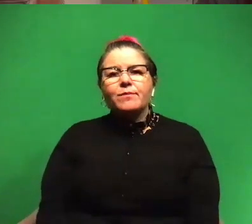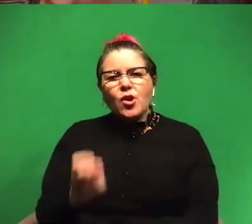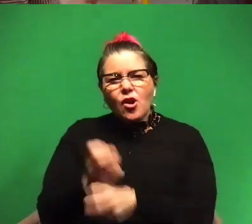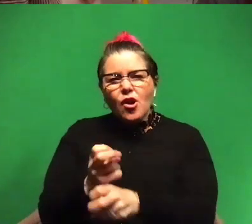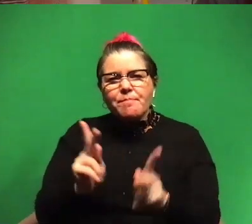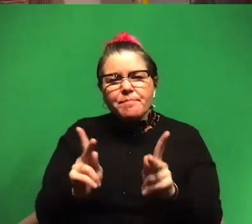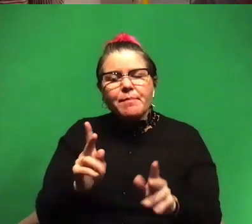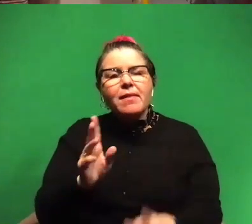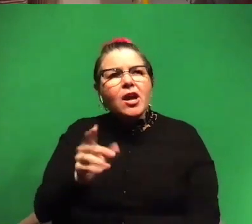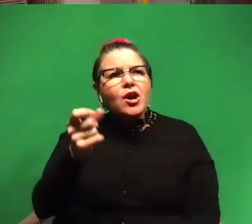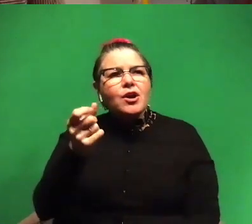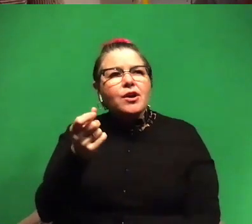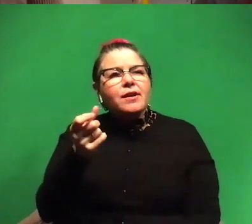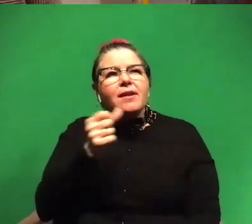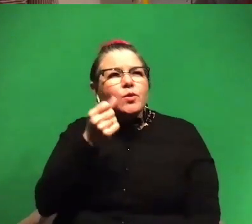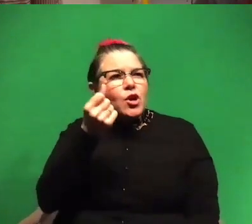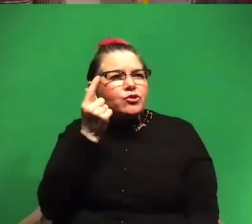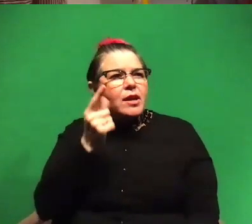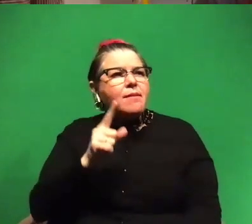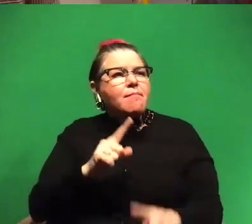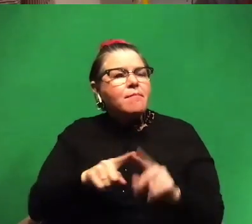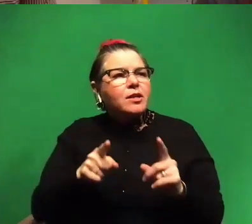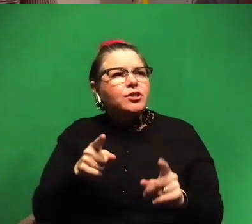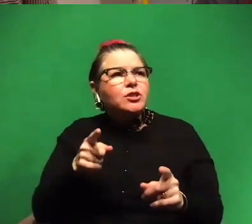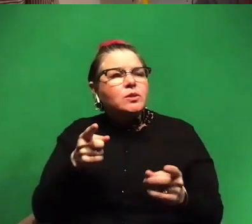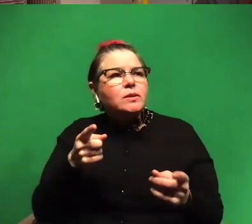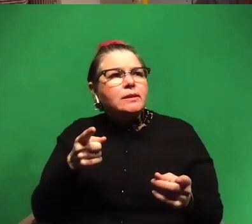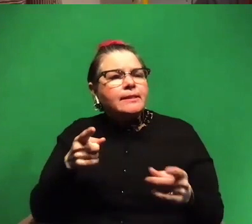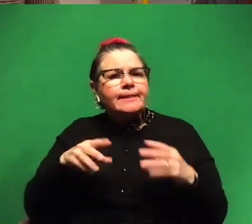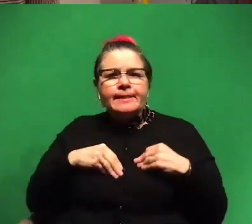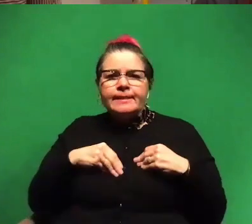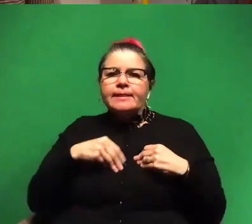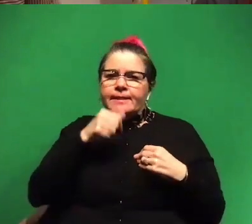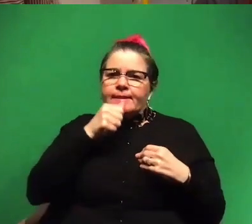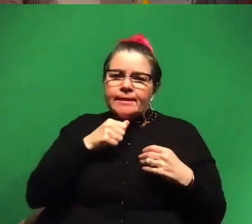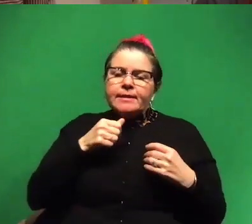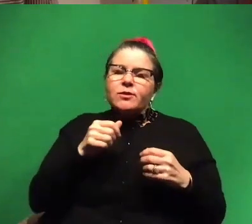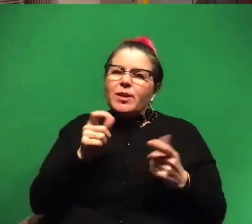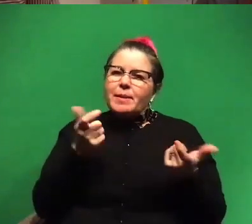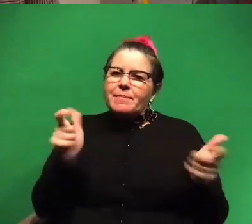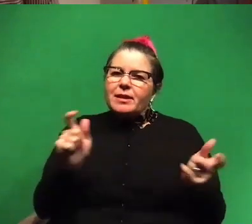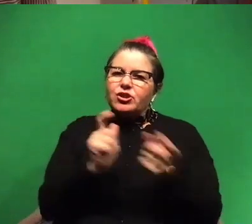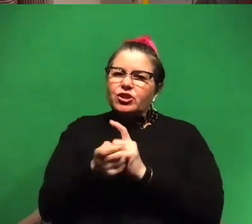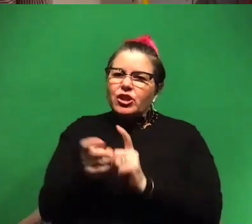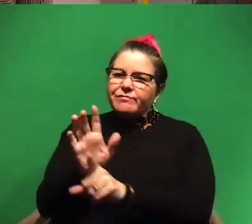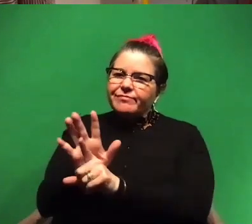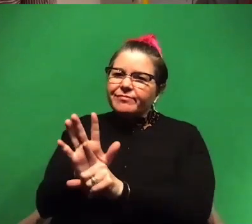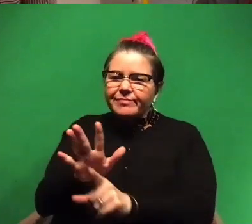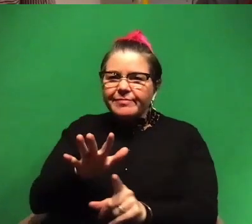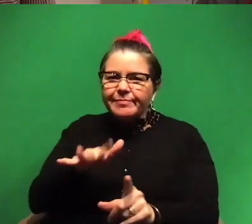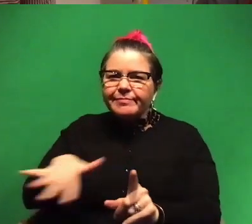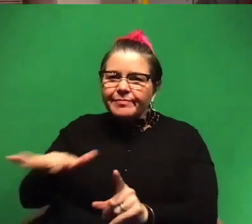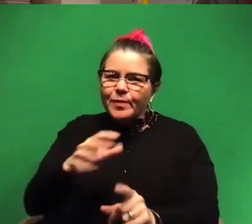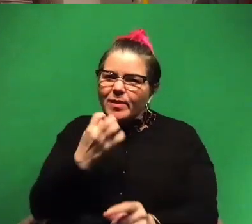not to understand, but to grapple with, because it's a really big change to a place that they really loved. So.